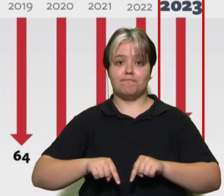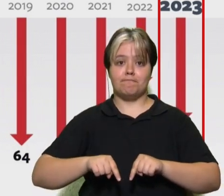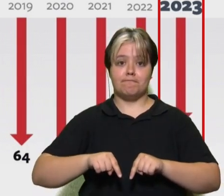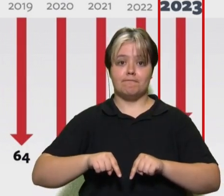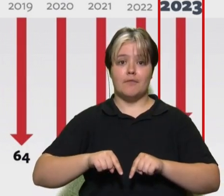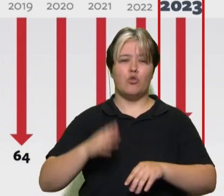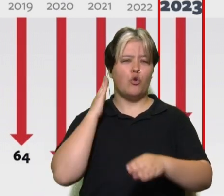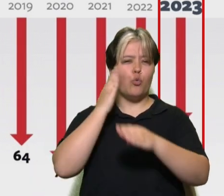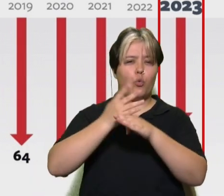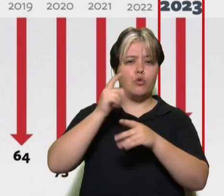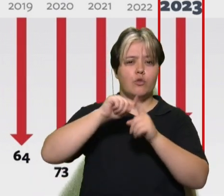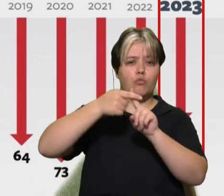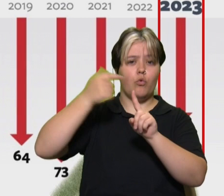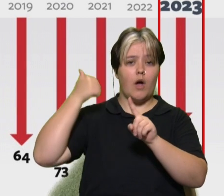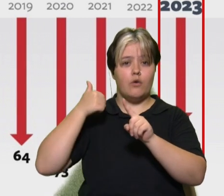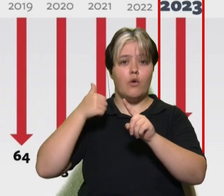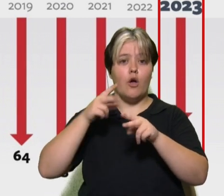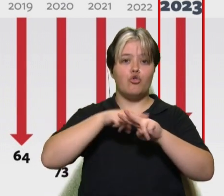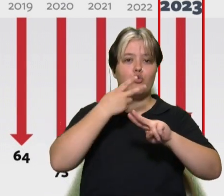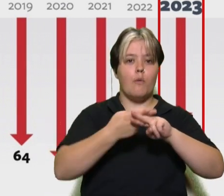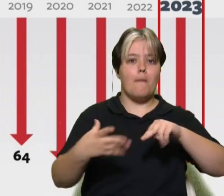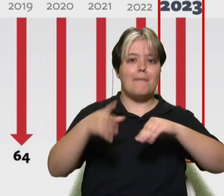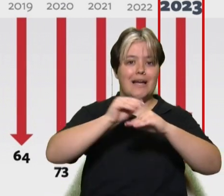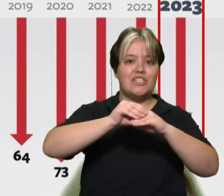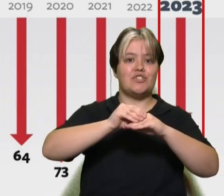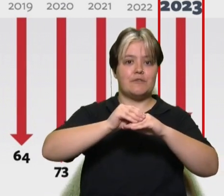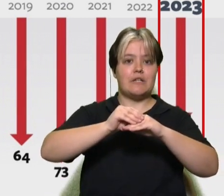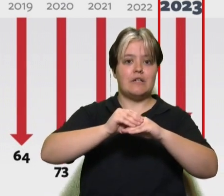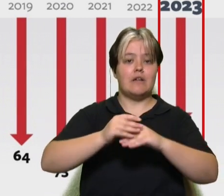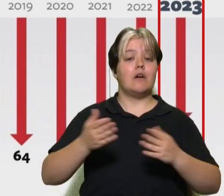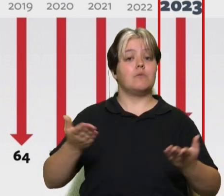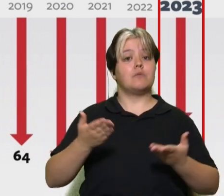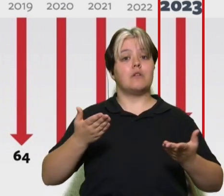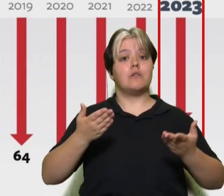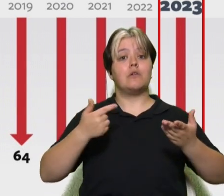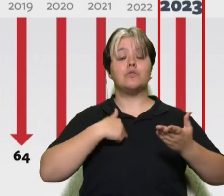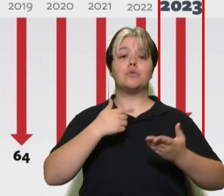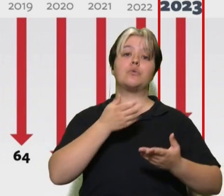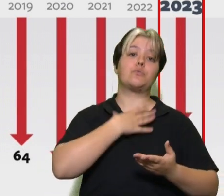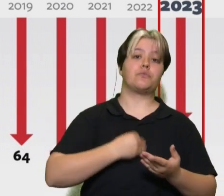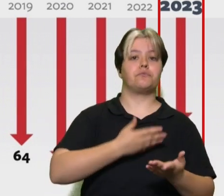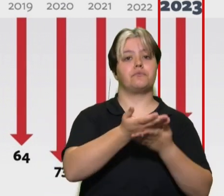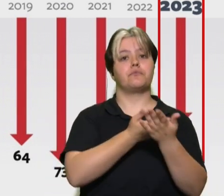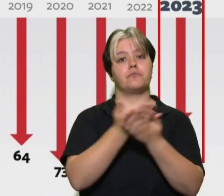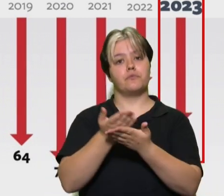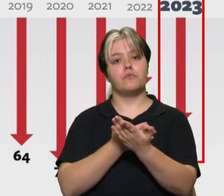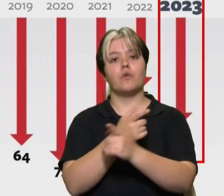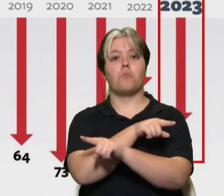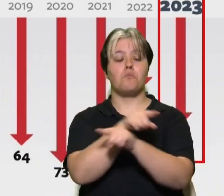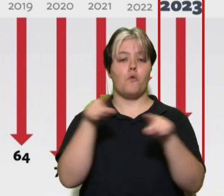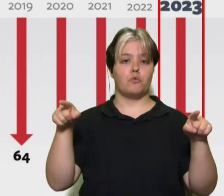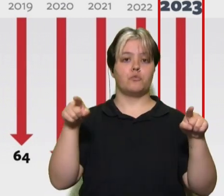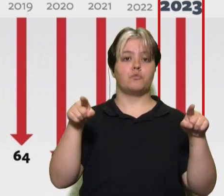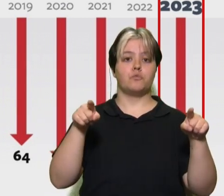it's double the last years. And so, let